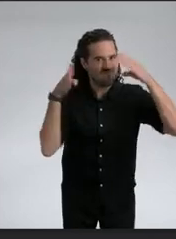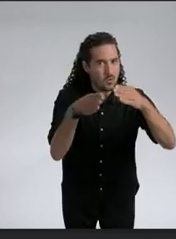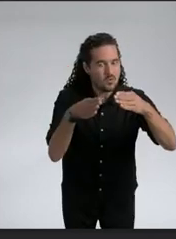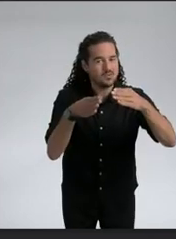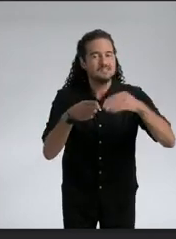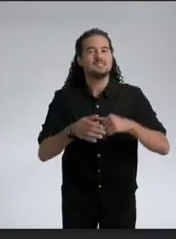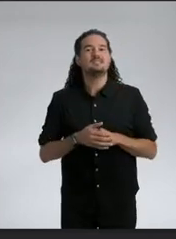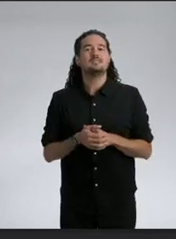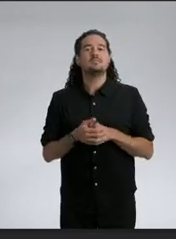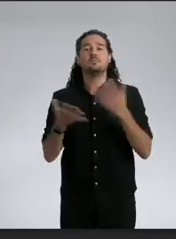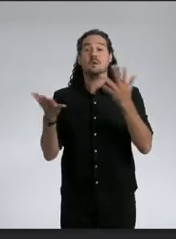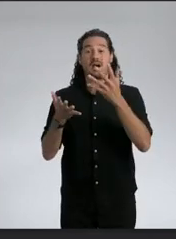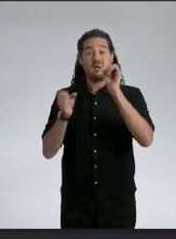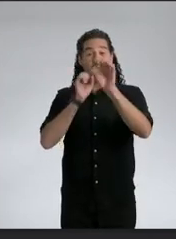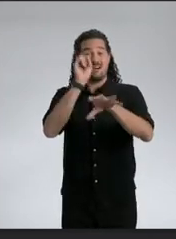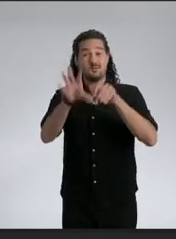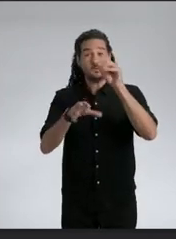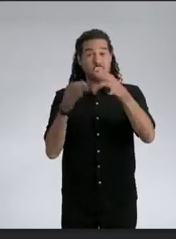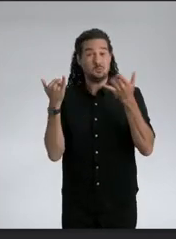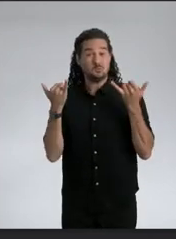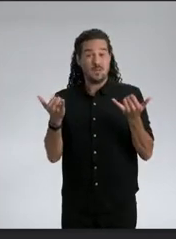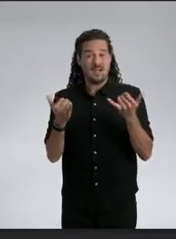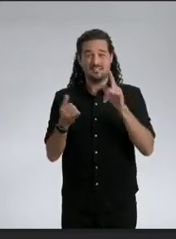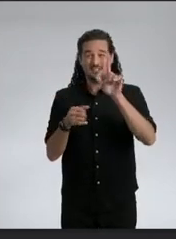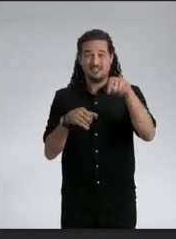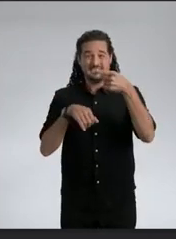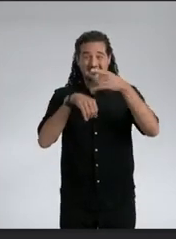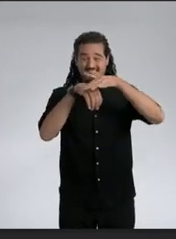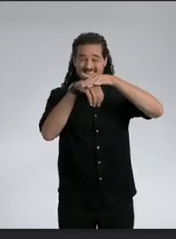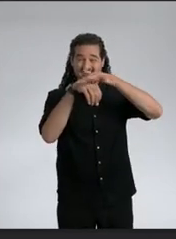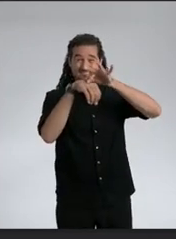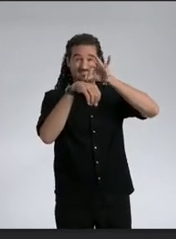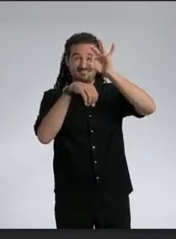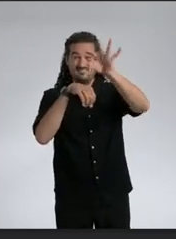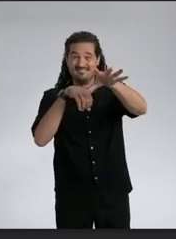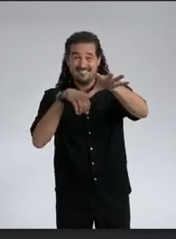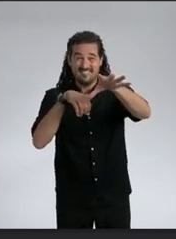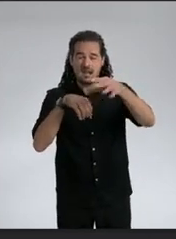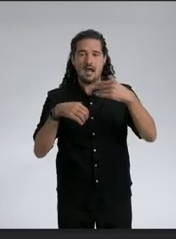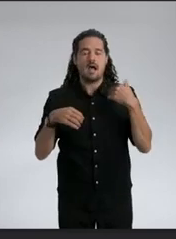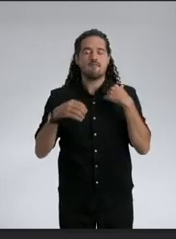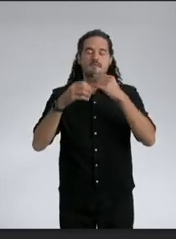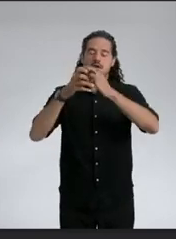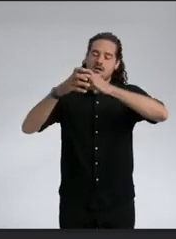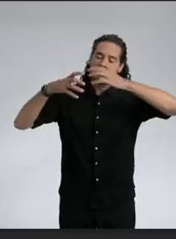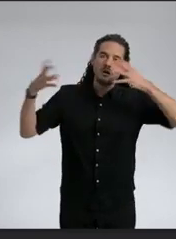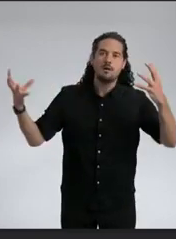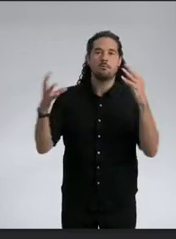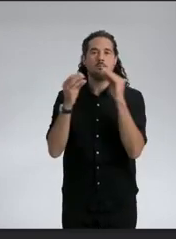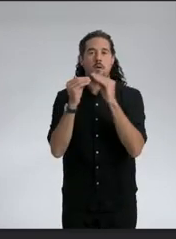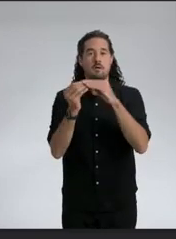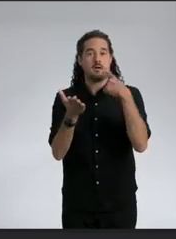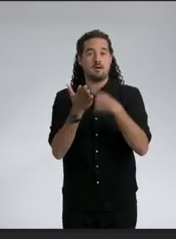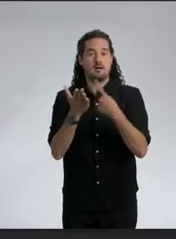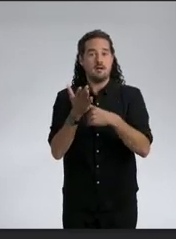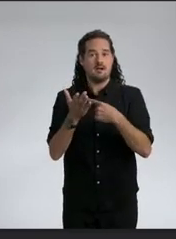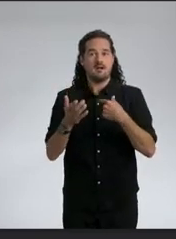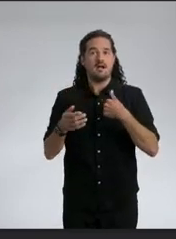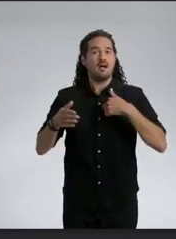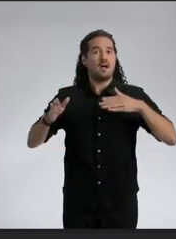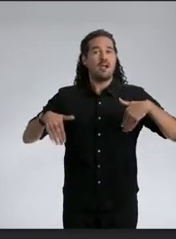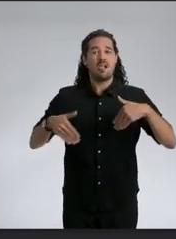seen today is just the start. There's so much more to check out this week that we haven't even had a chance to